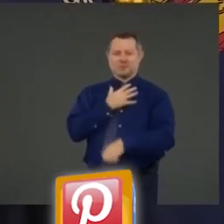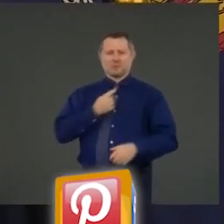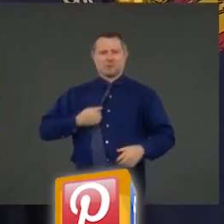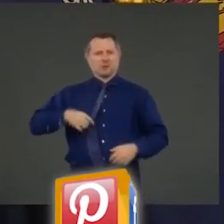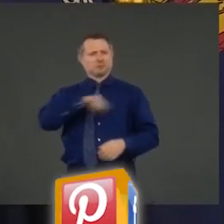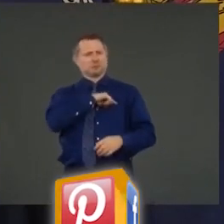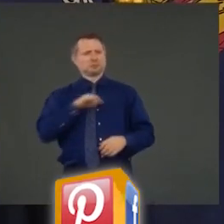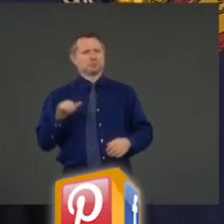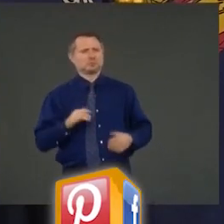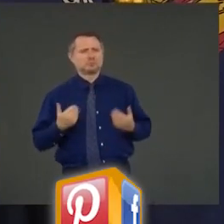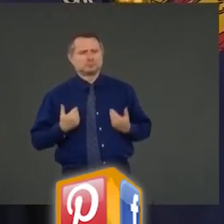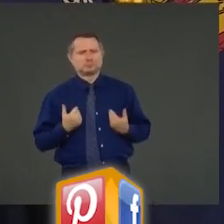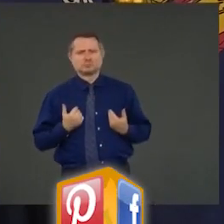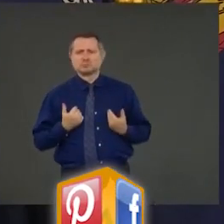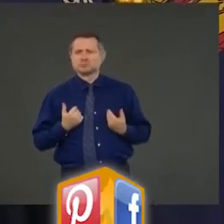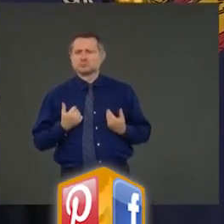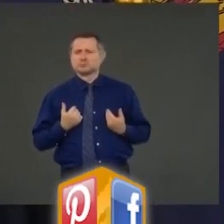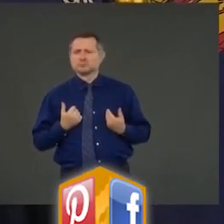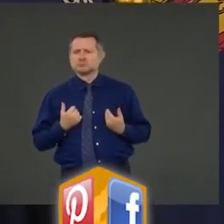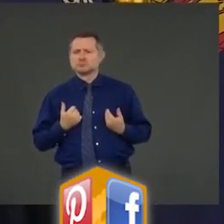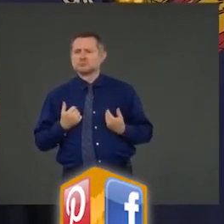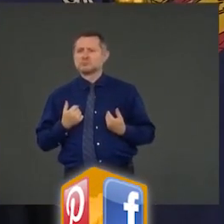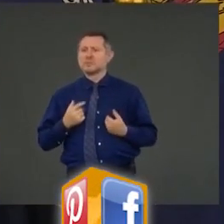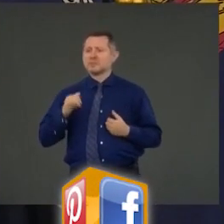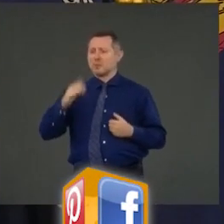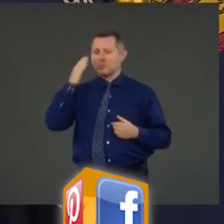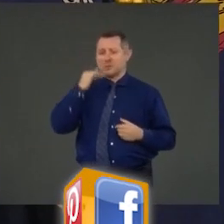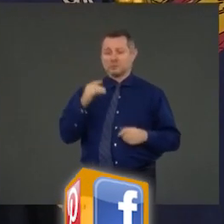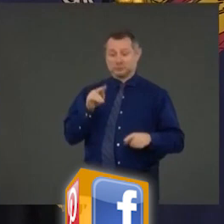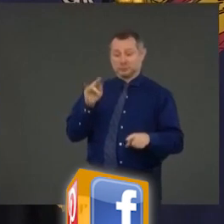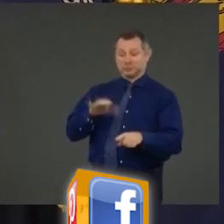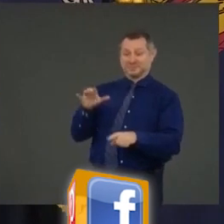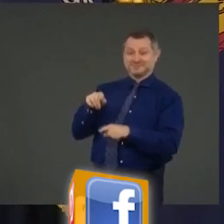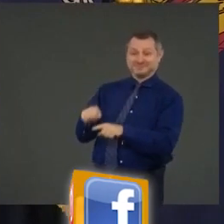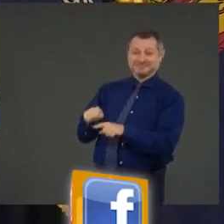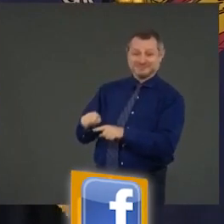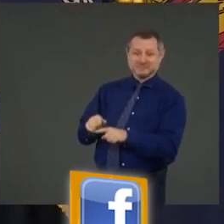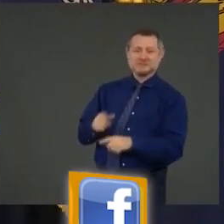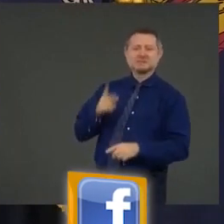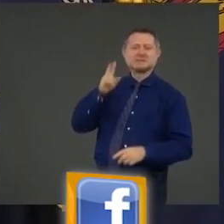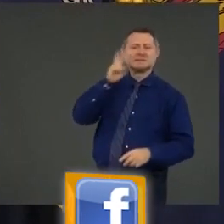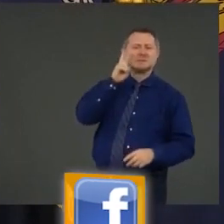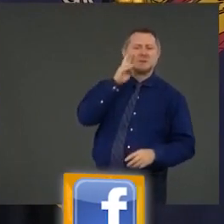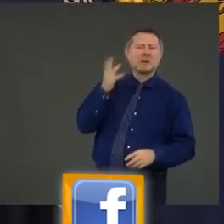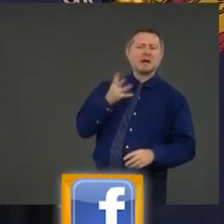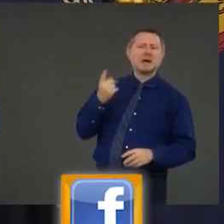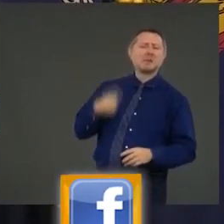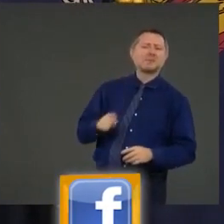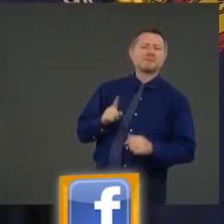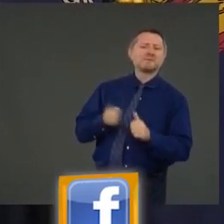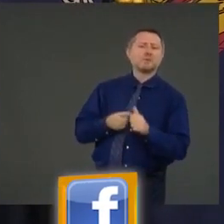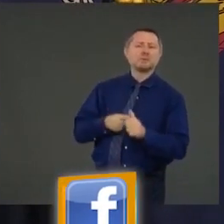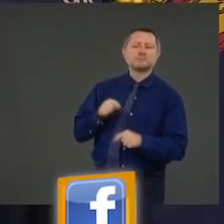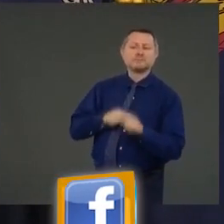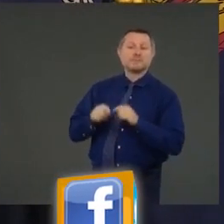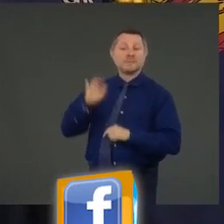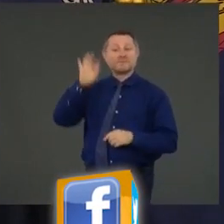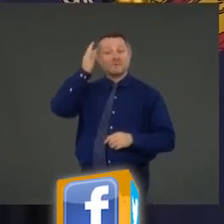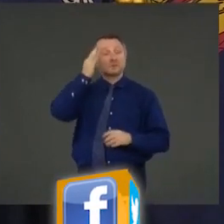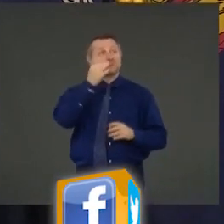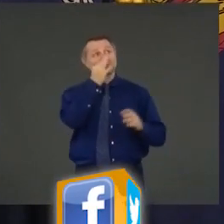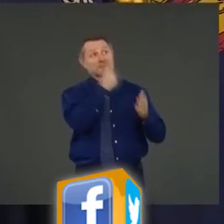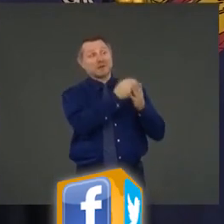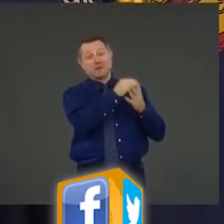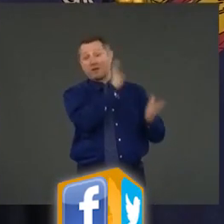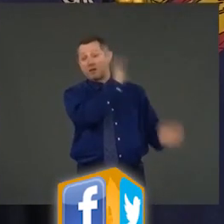over. So on the city, we have to see what happens on the federal side, and we also have to gauge